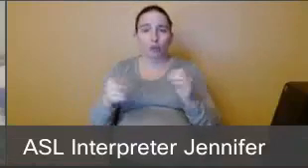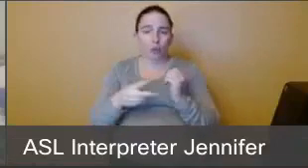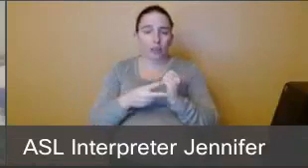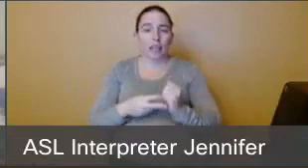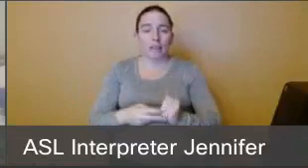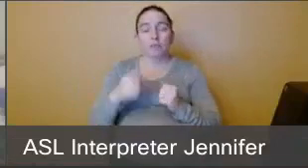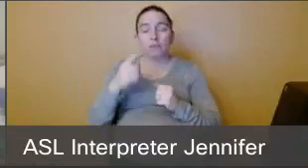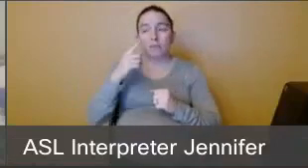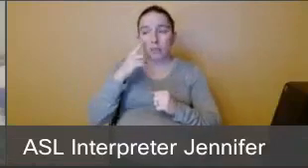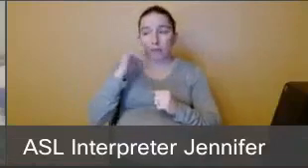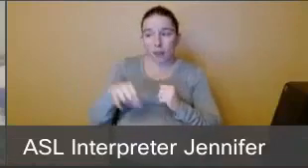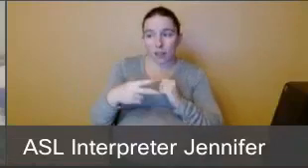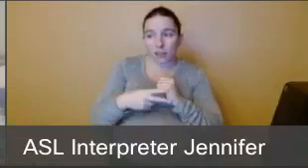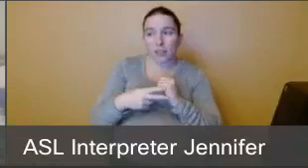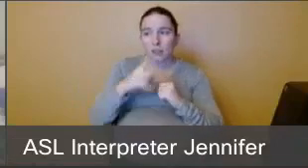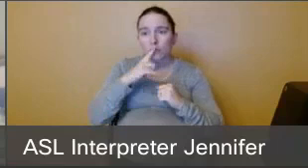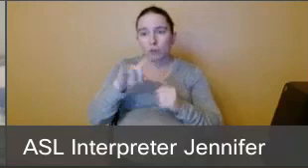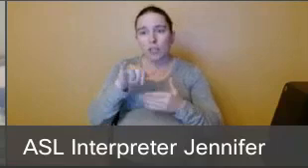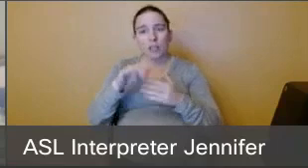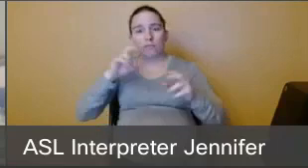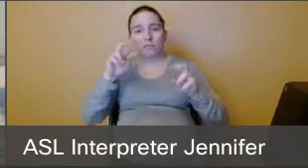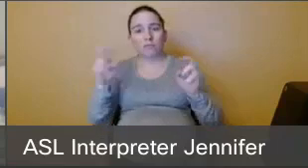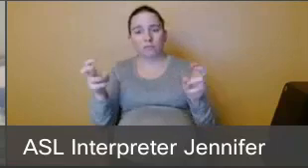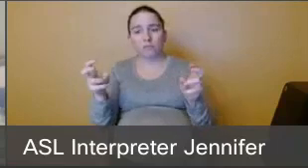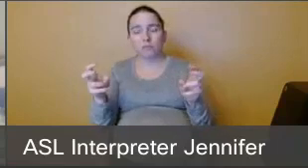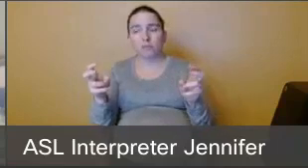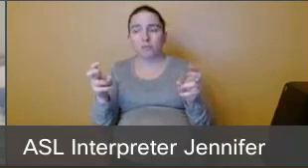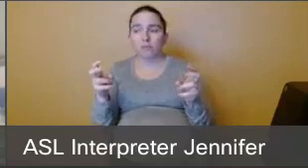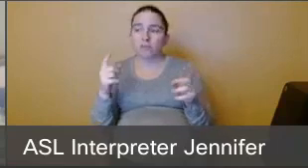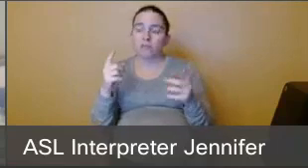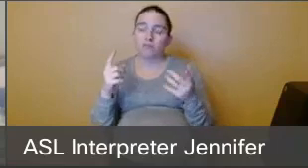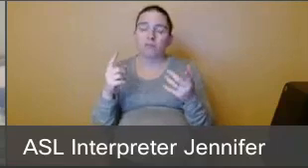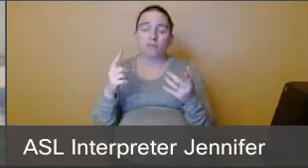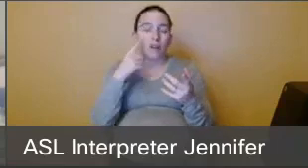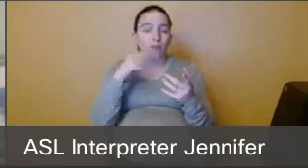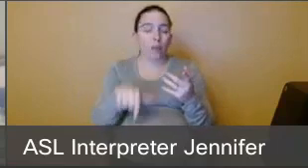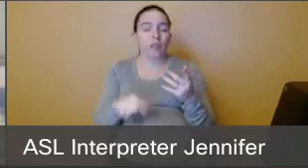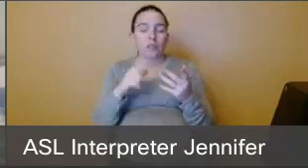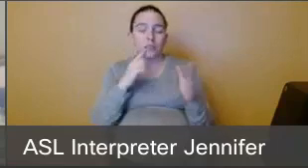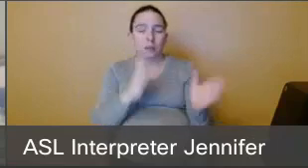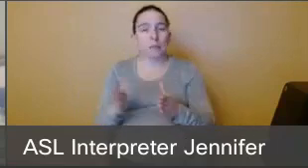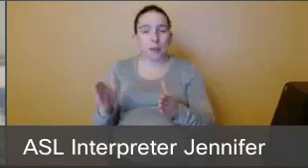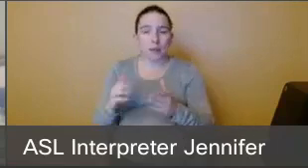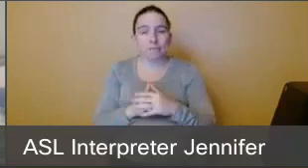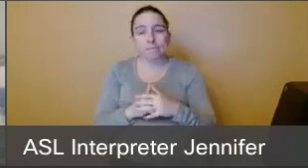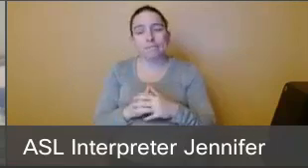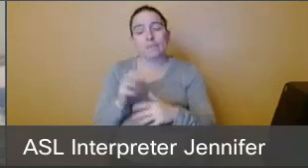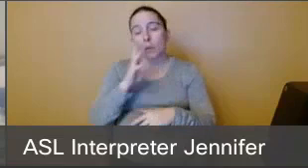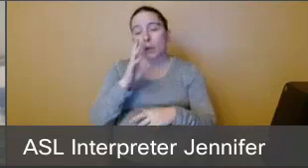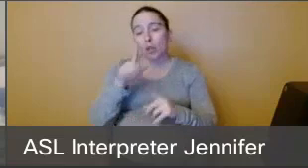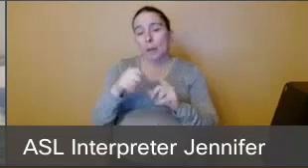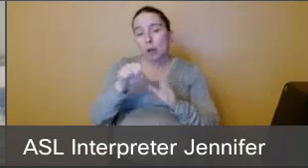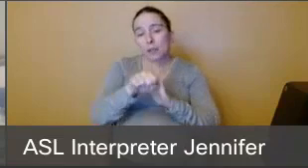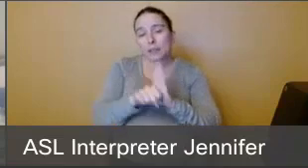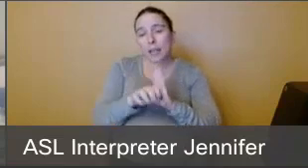savings is really what the subject is of of the reinvestment plan, right? So when we talk about the state funds